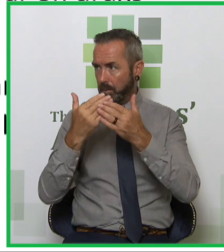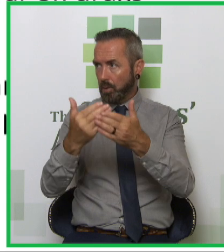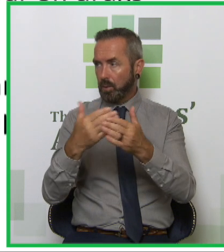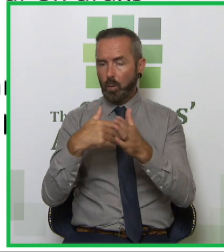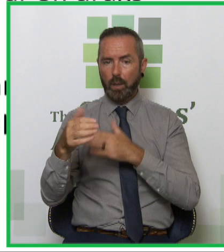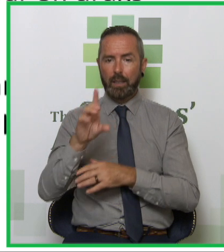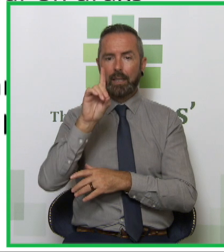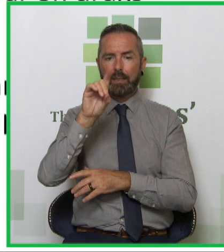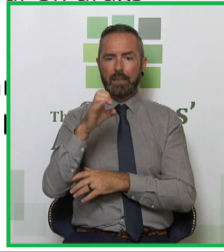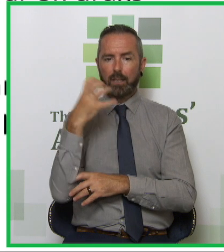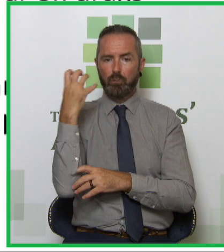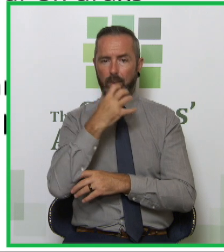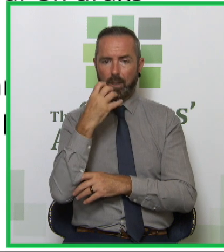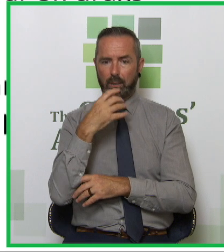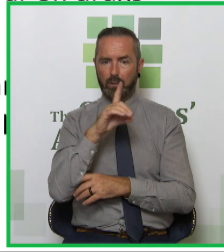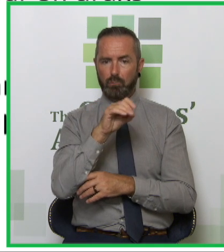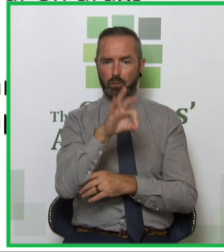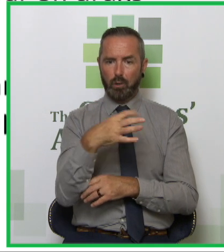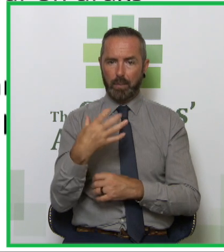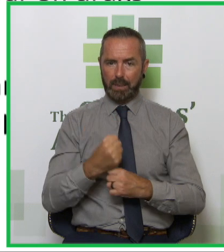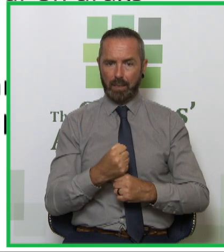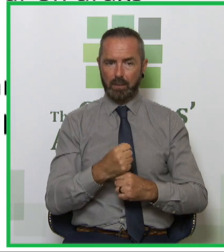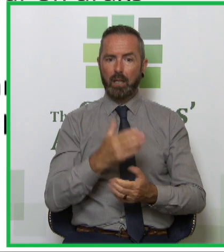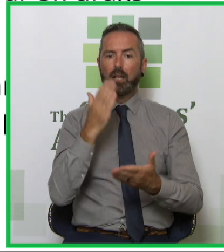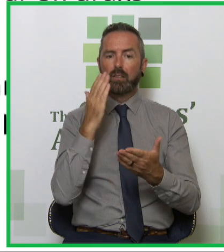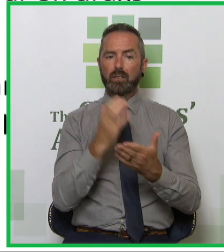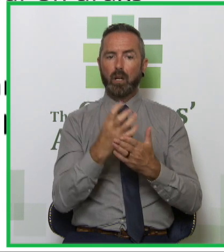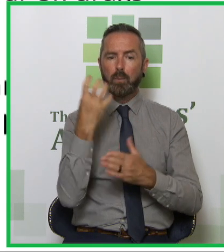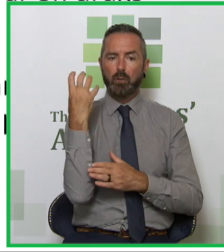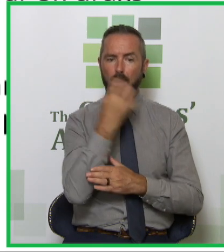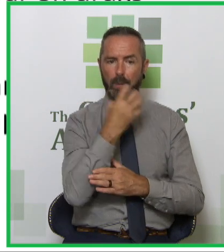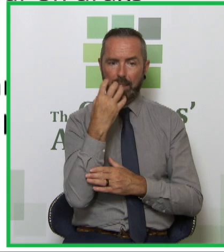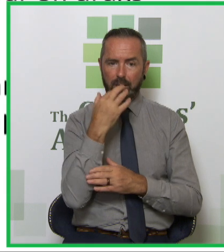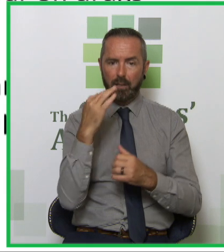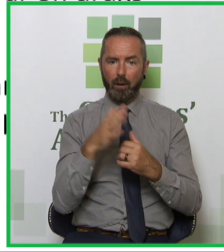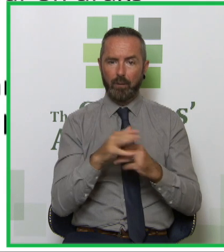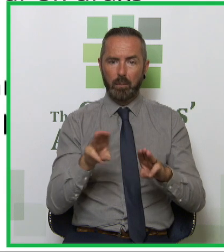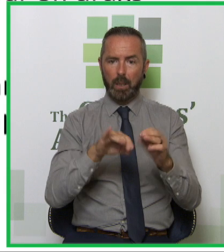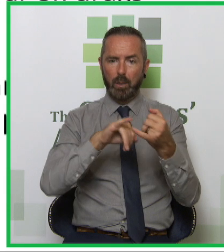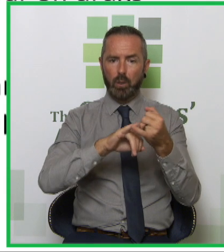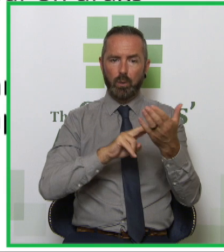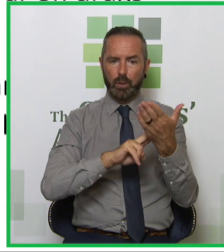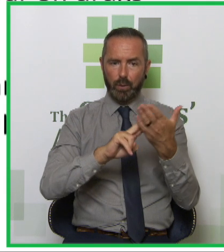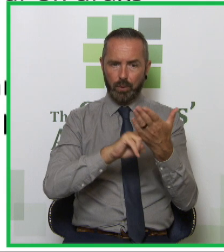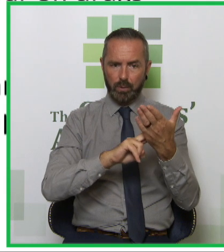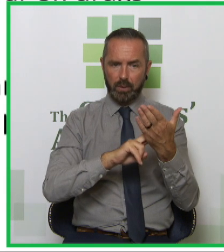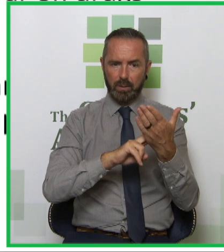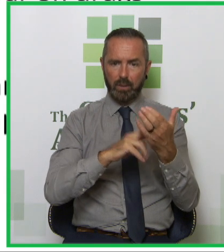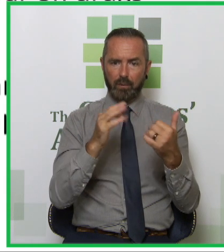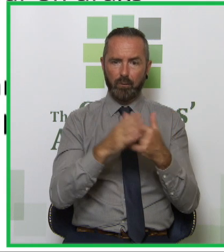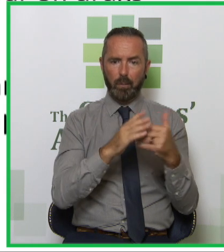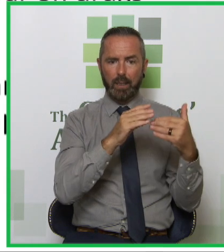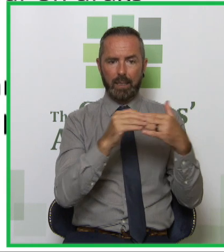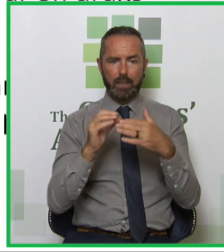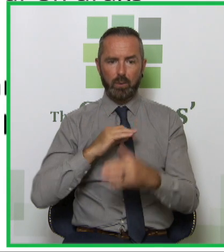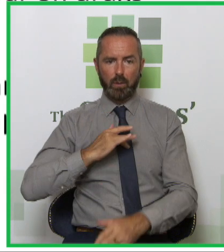is decriminalizing drug possession to stop the criminalization of people who use drugs from causing harm, to